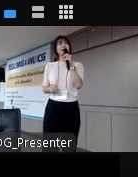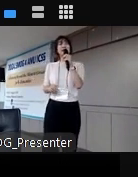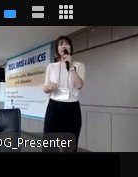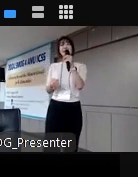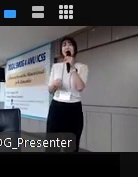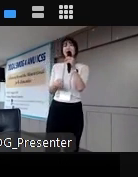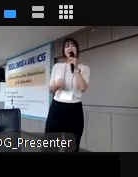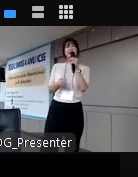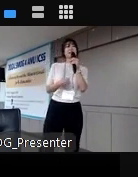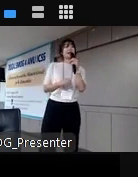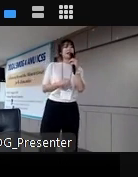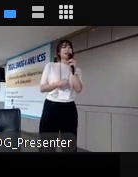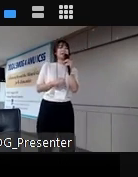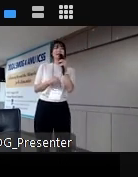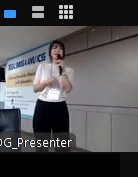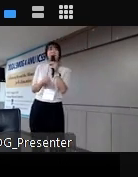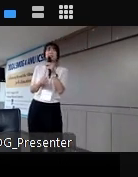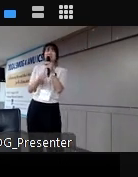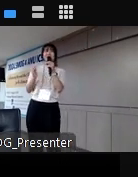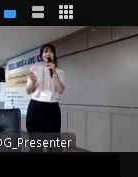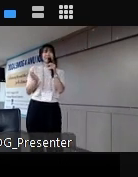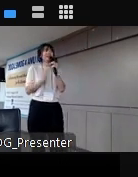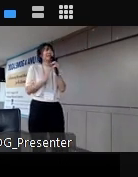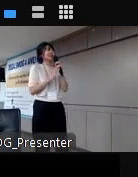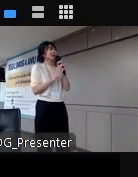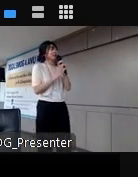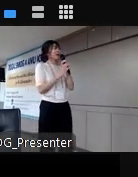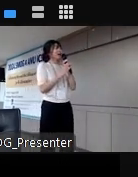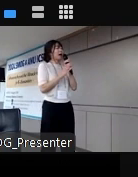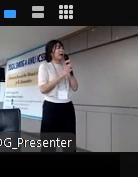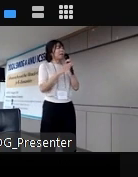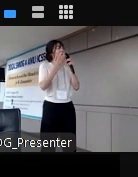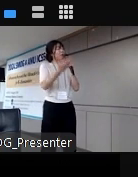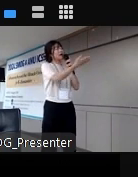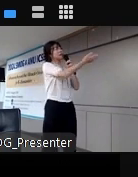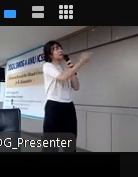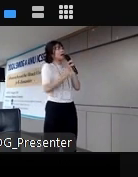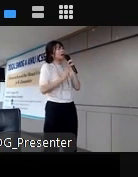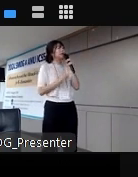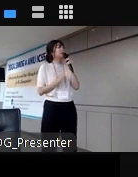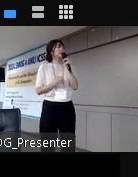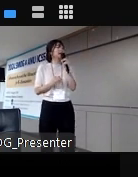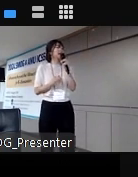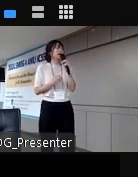of 78 native signers of ASL, which is extremely difficult, but we actually